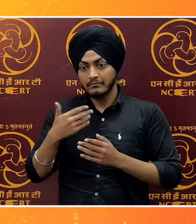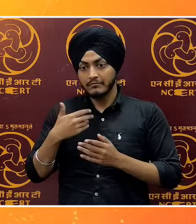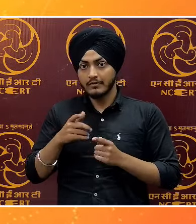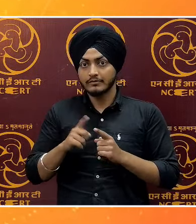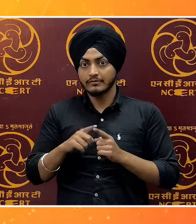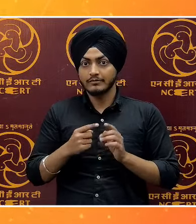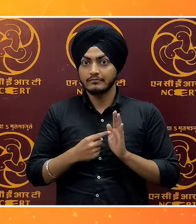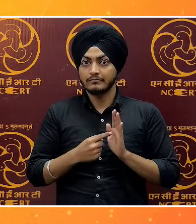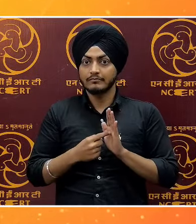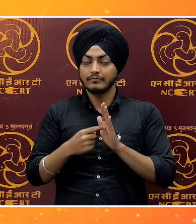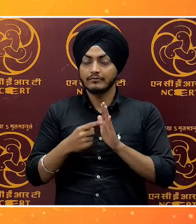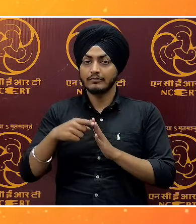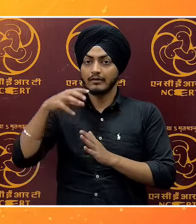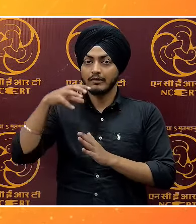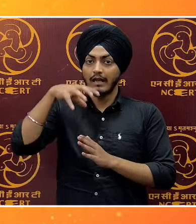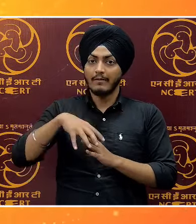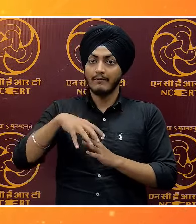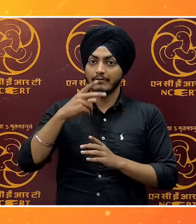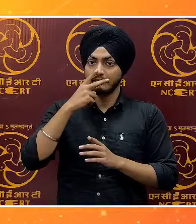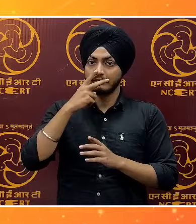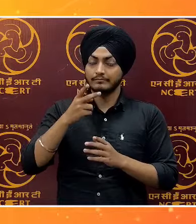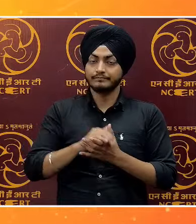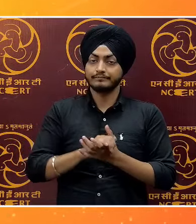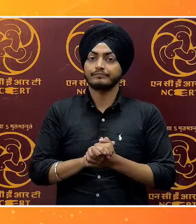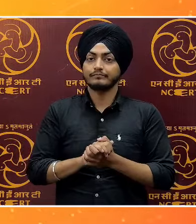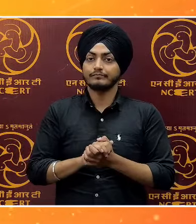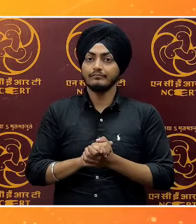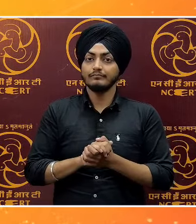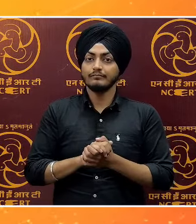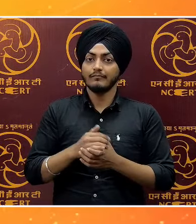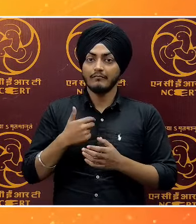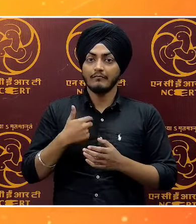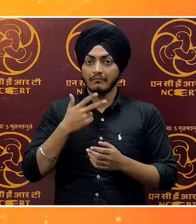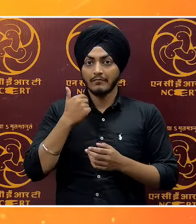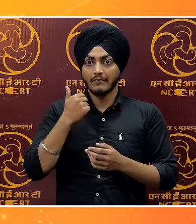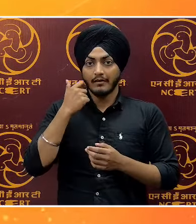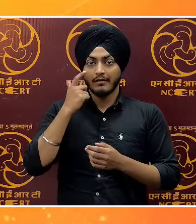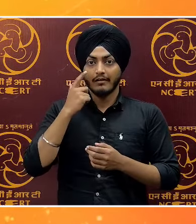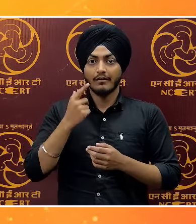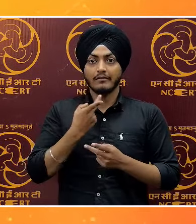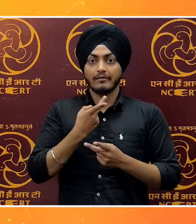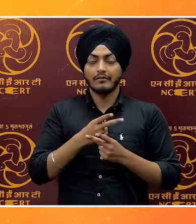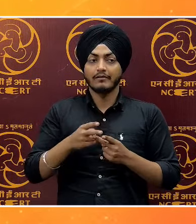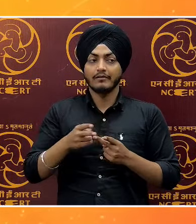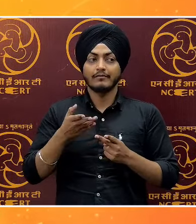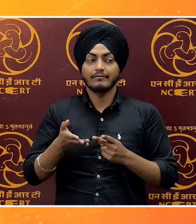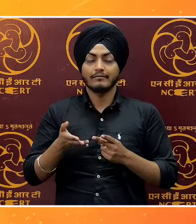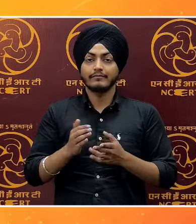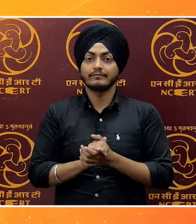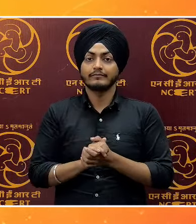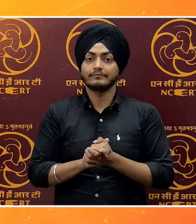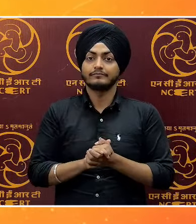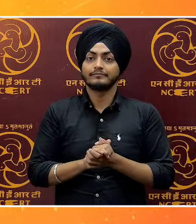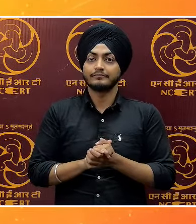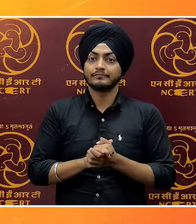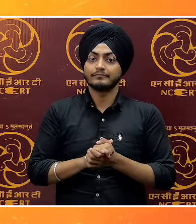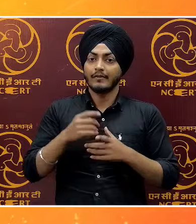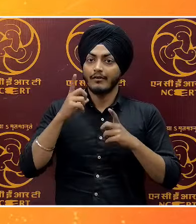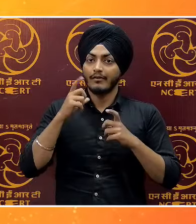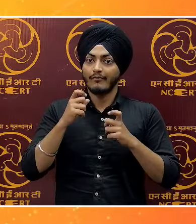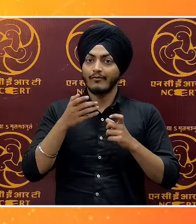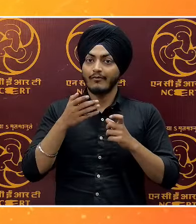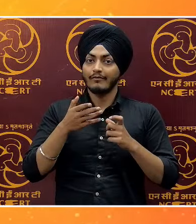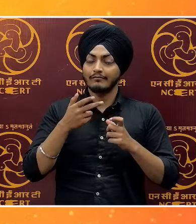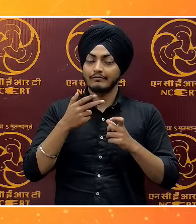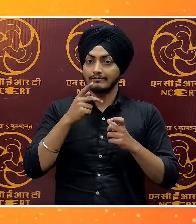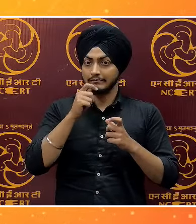through top camera, ma'am, because this is something that is very colorful which you have got for us. And there are some flowers on in